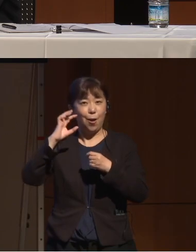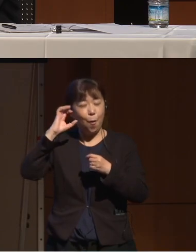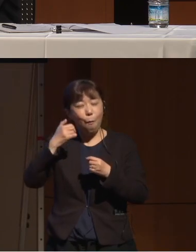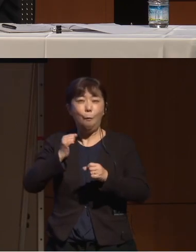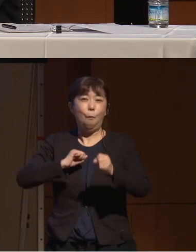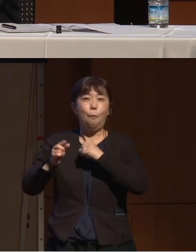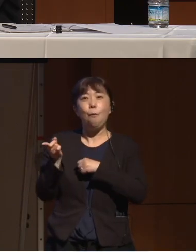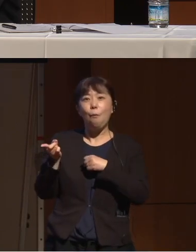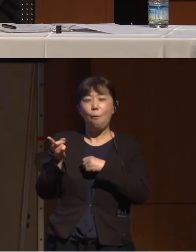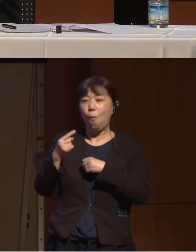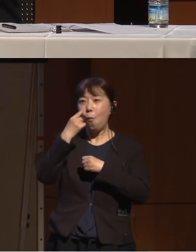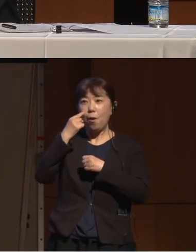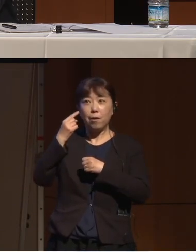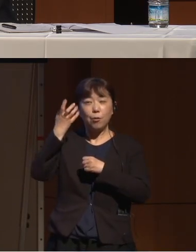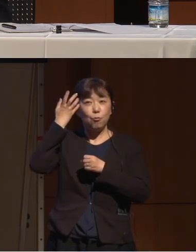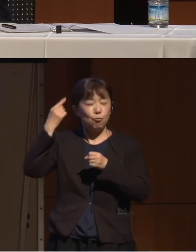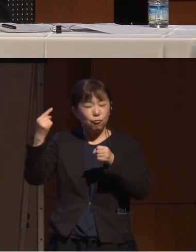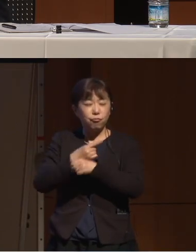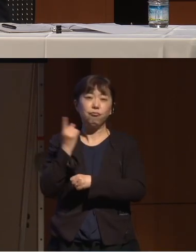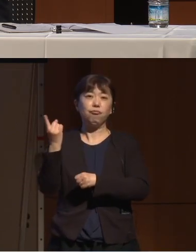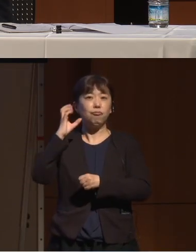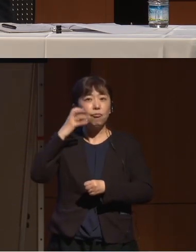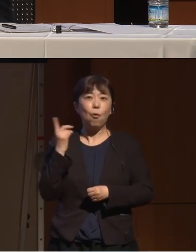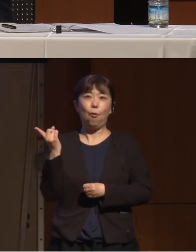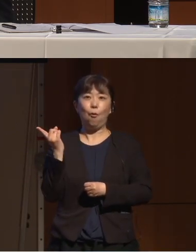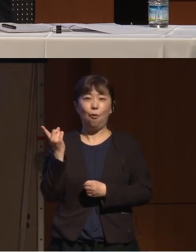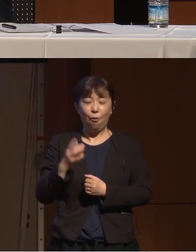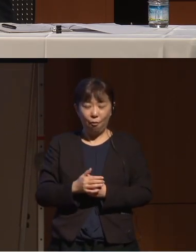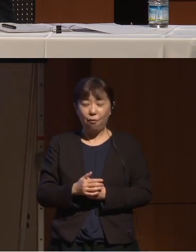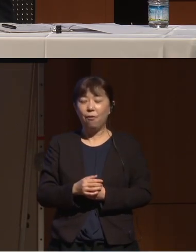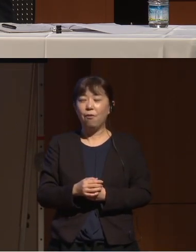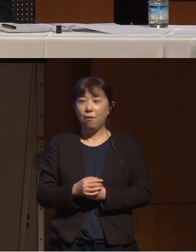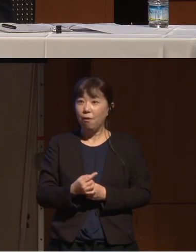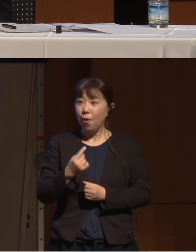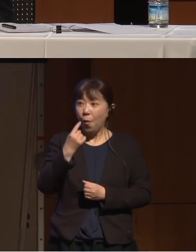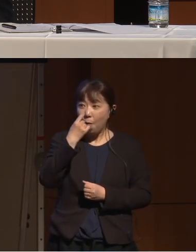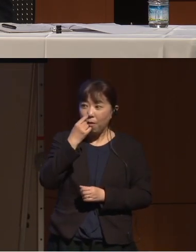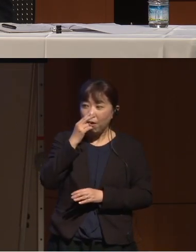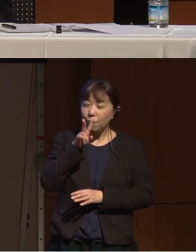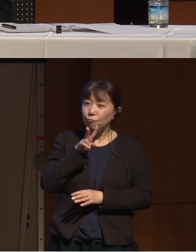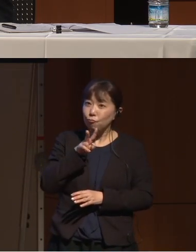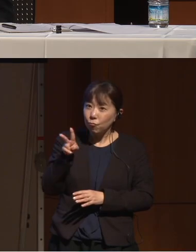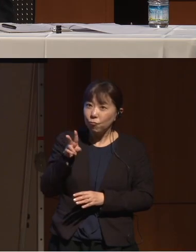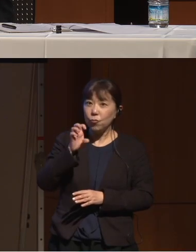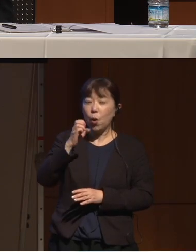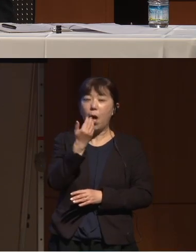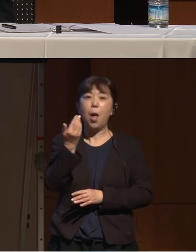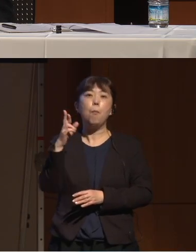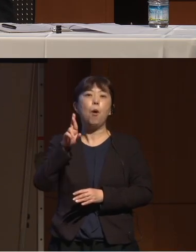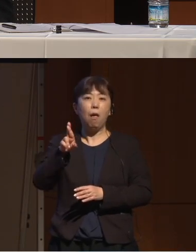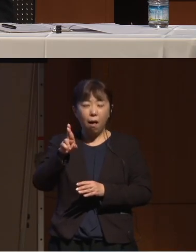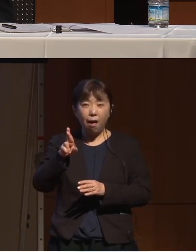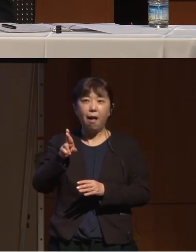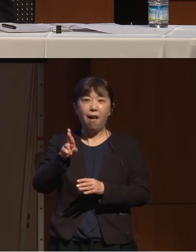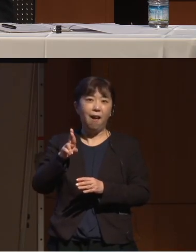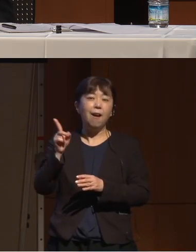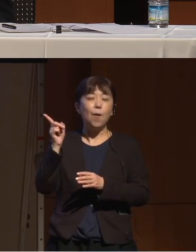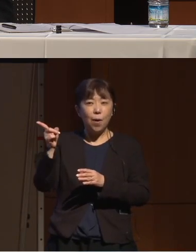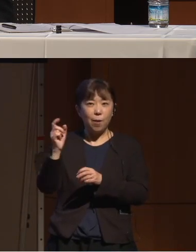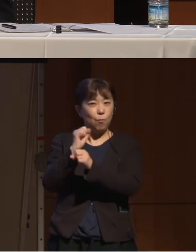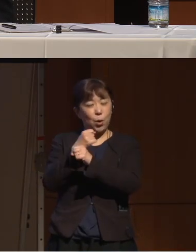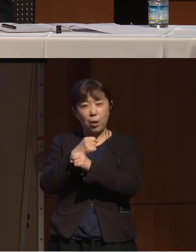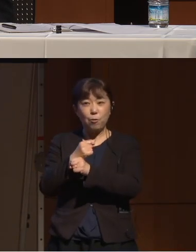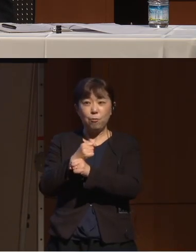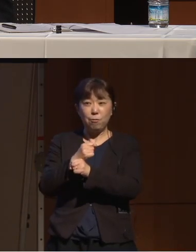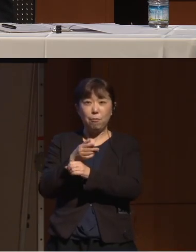imagination. For me, it's impossible to study Ebola virus. It's so dangerous